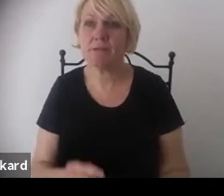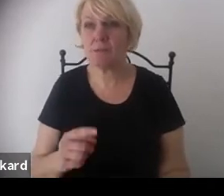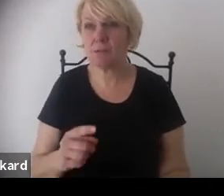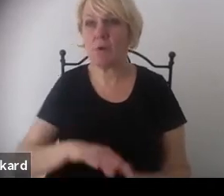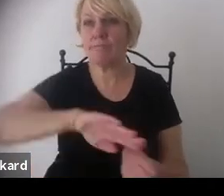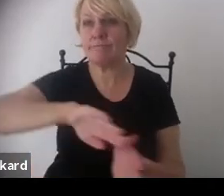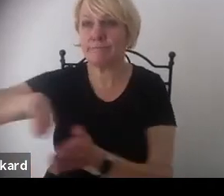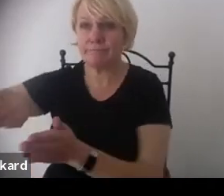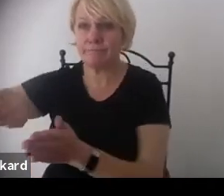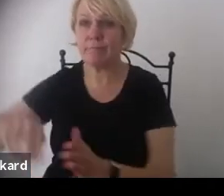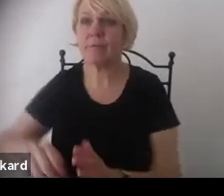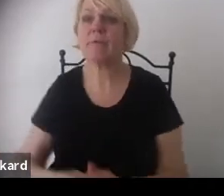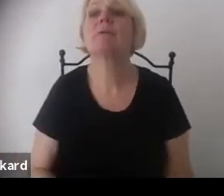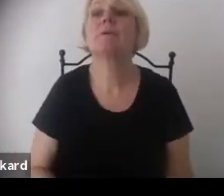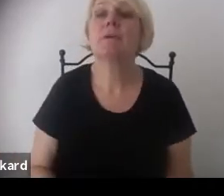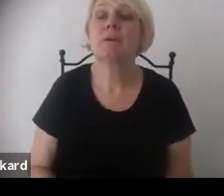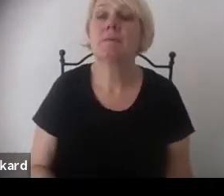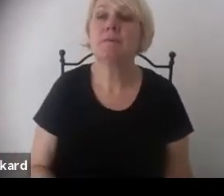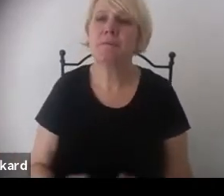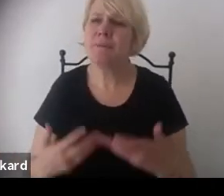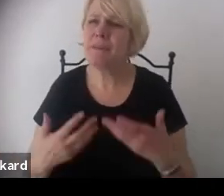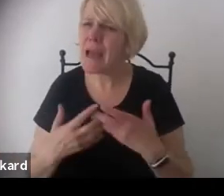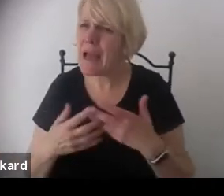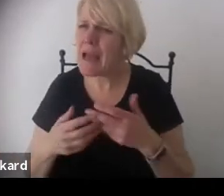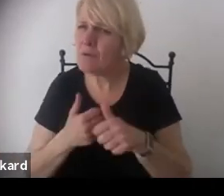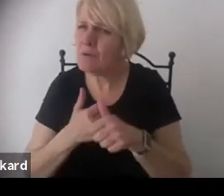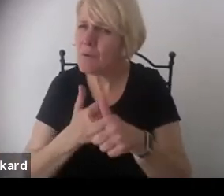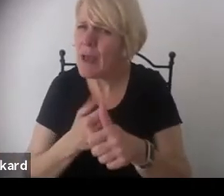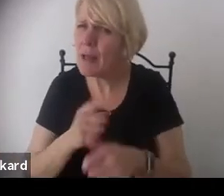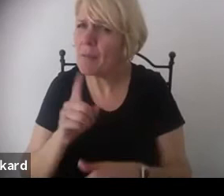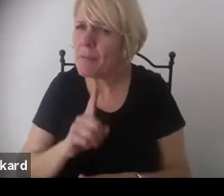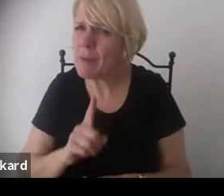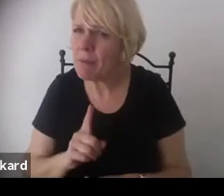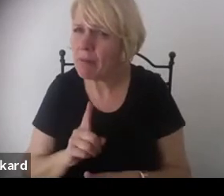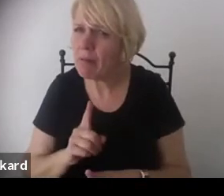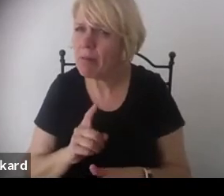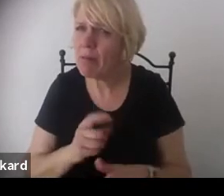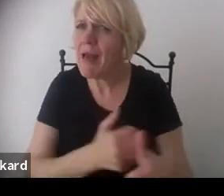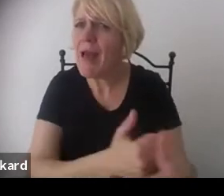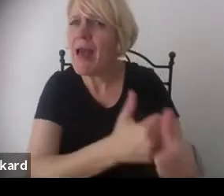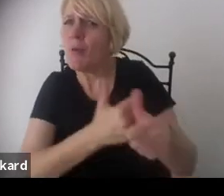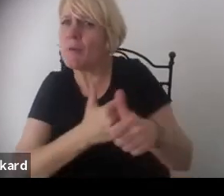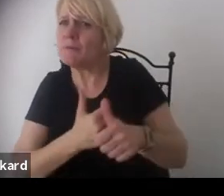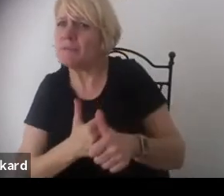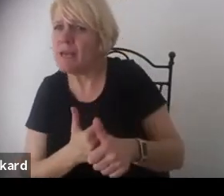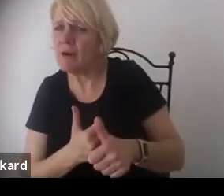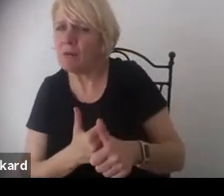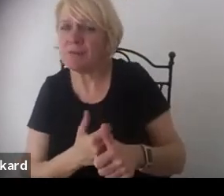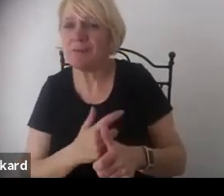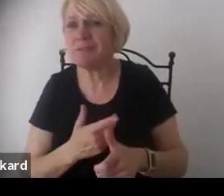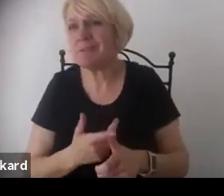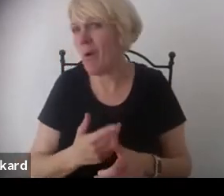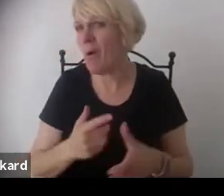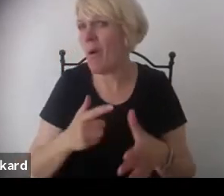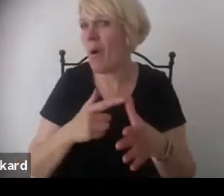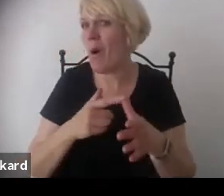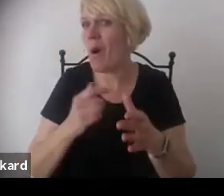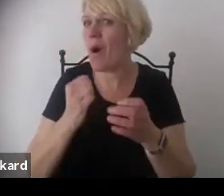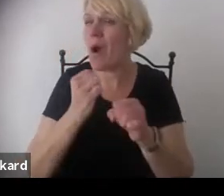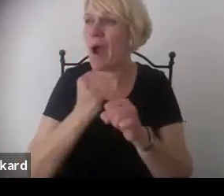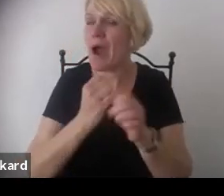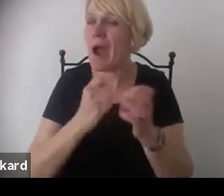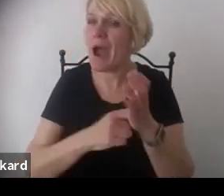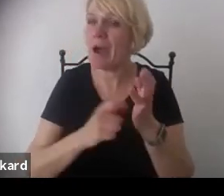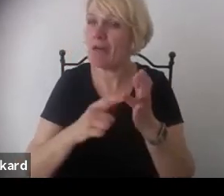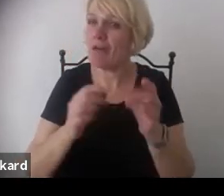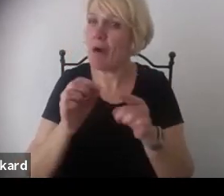point, how can you help people to help themselves, particularly following lockdown? And that might be with agoraphobia, they're being, worried to go out